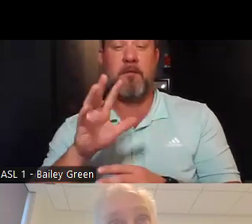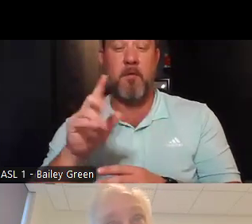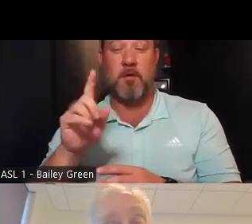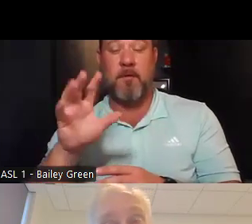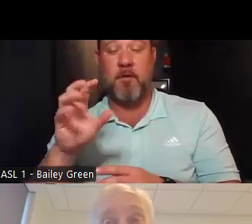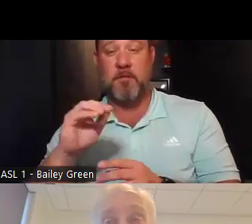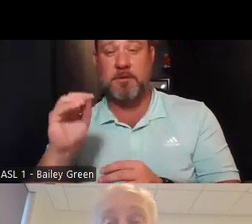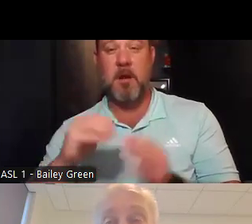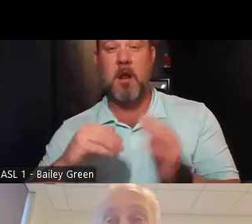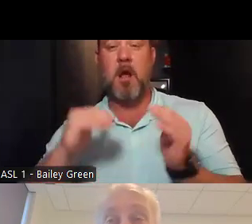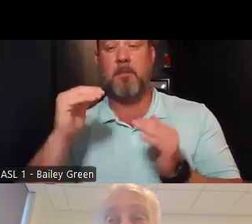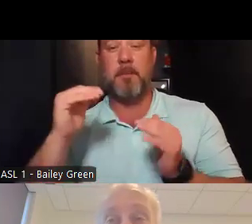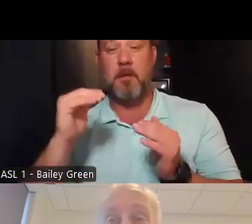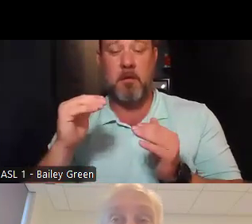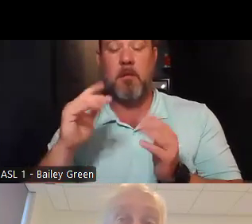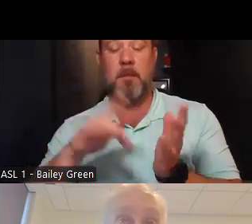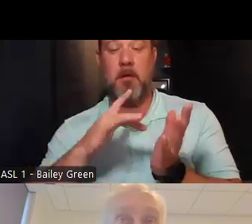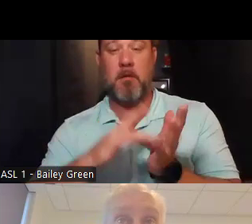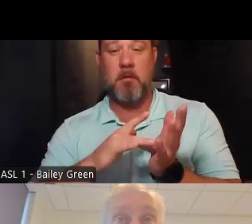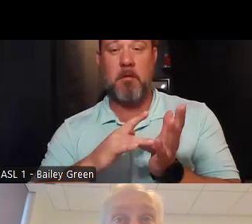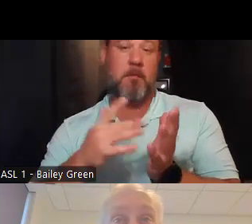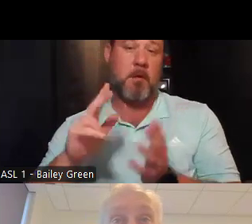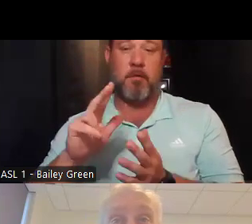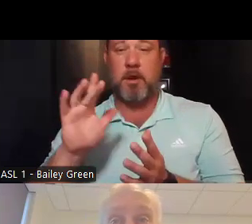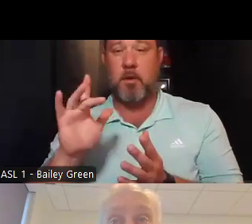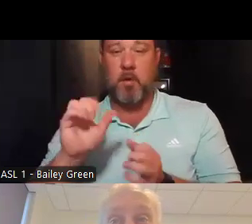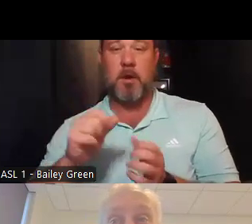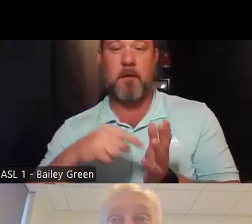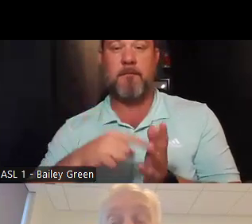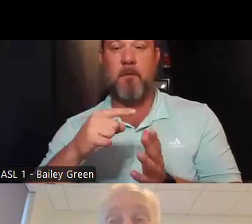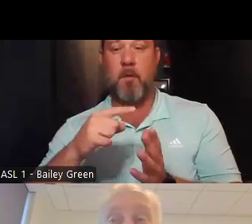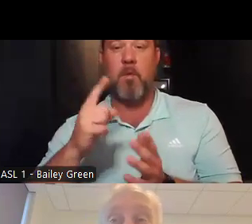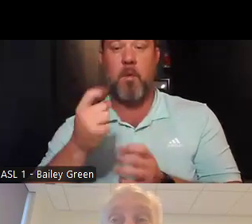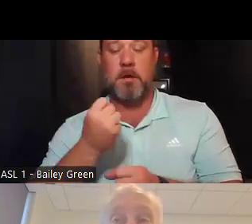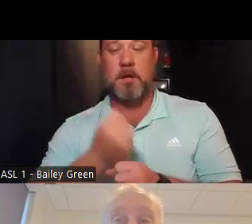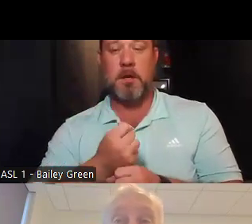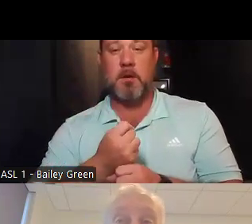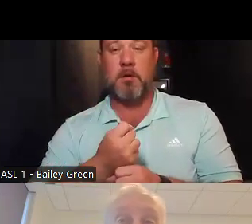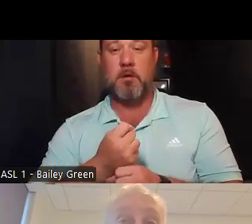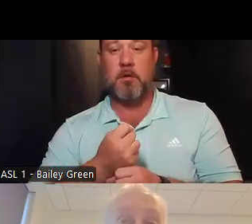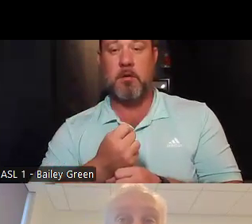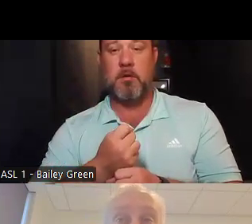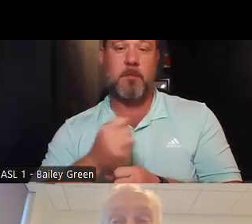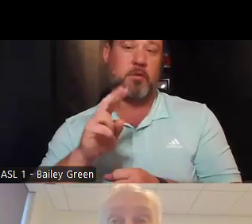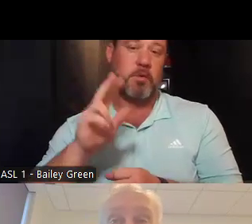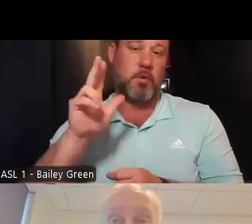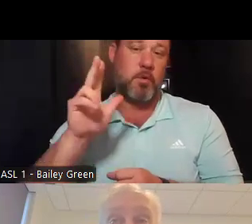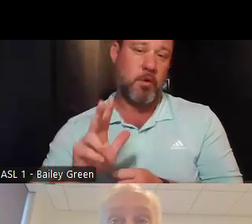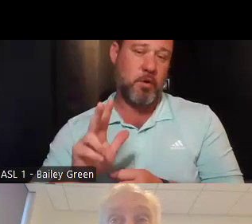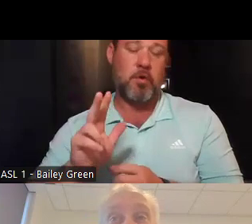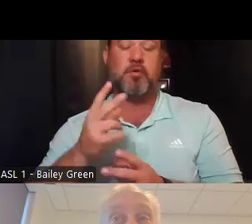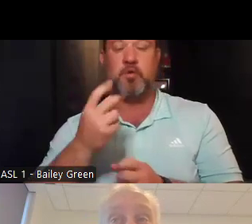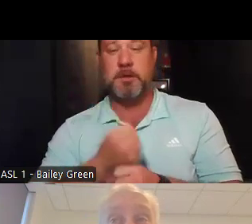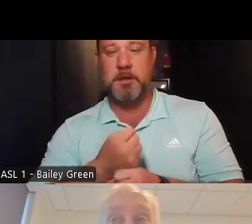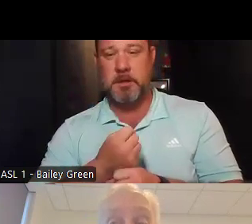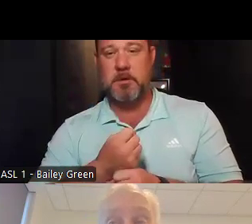that upper middle class group. About 3/4 can afford 1 year of moderate care. About 2/3 can afford 2